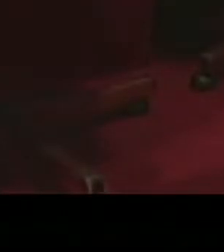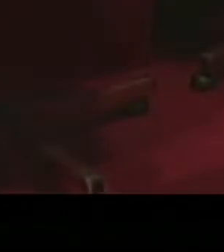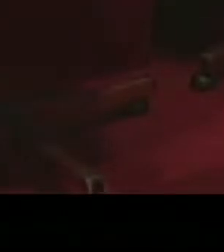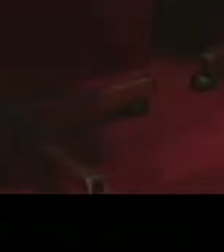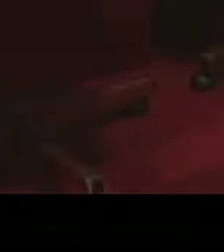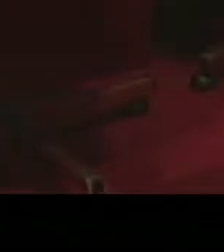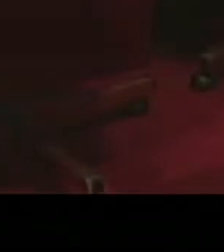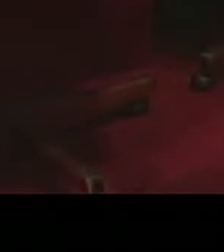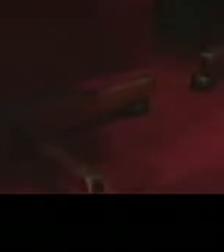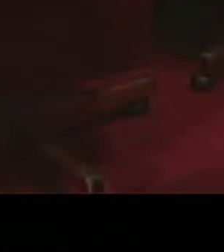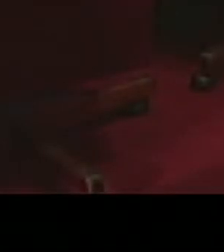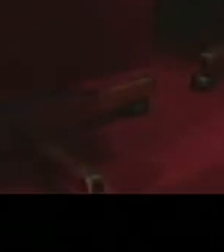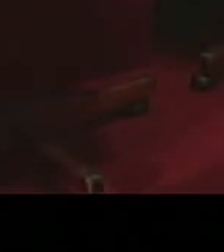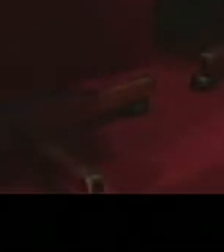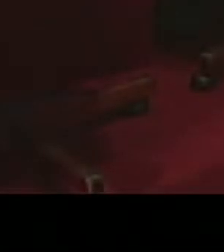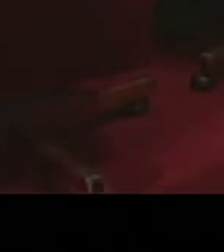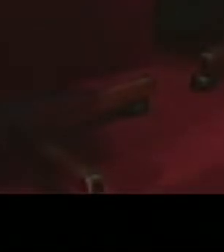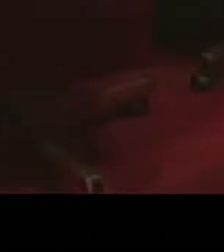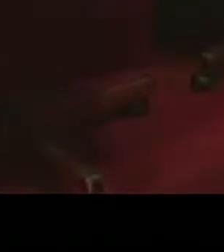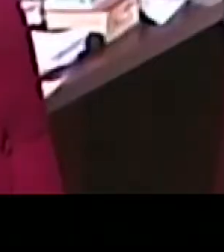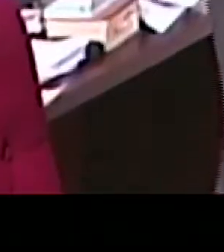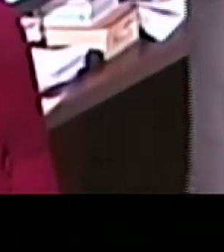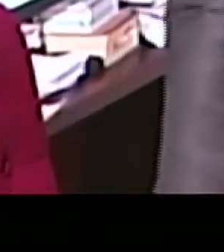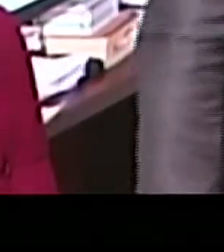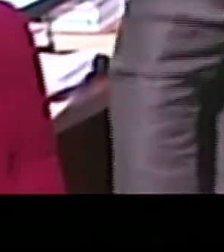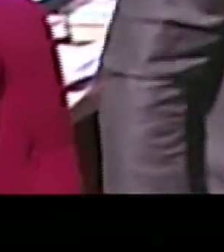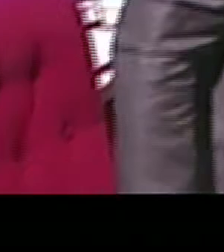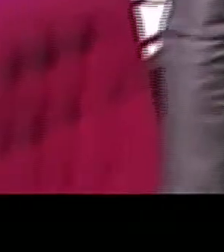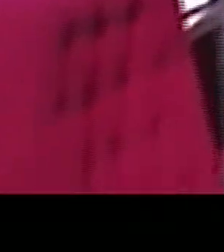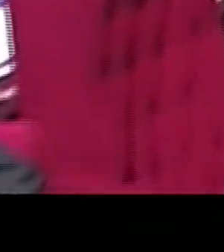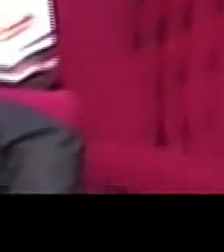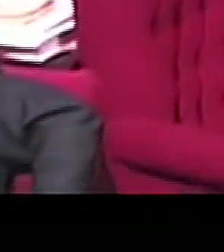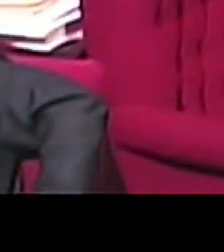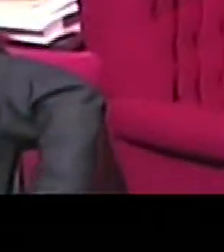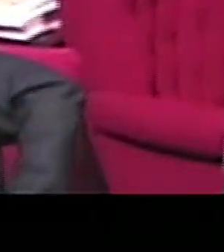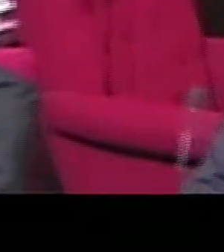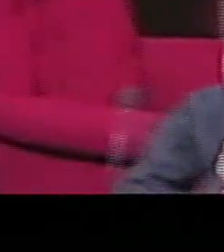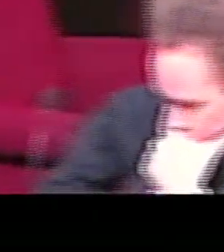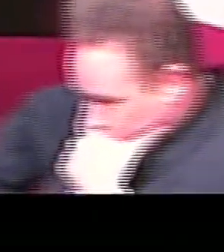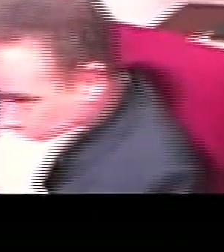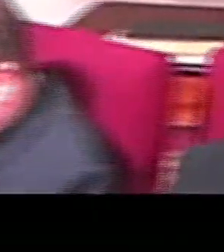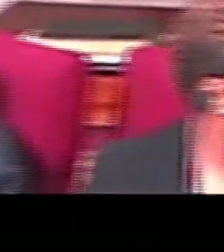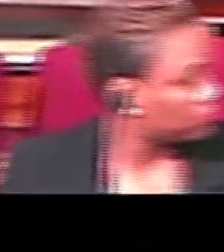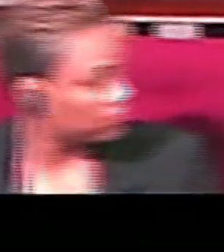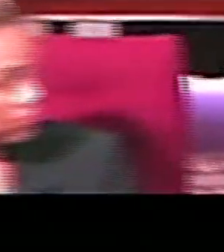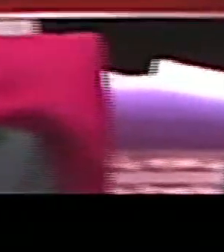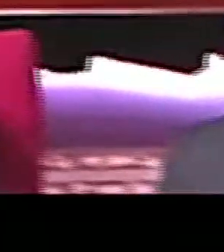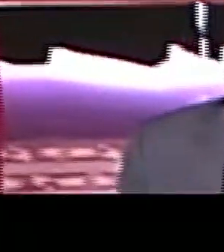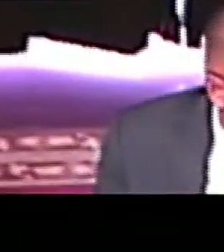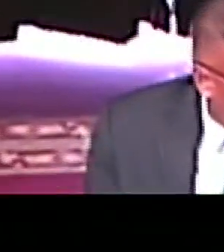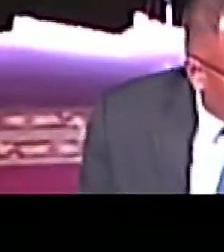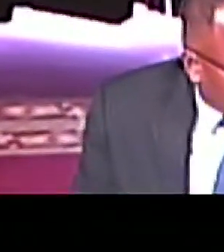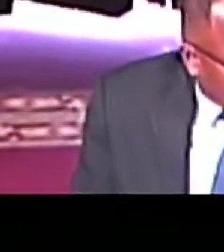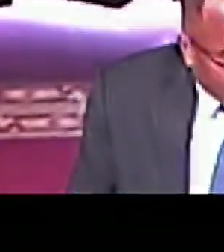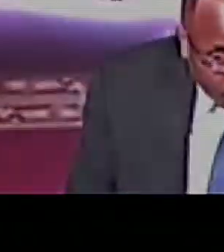And sworn in, the newest senator takes his seat in the upper chamber. The Bahamas Tonight starts now.